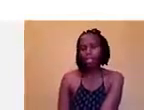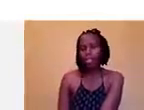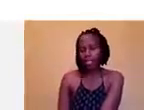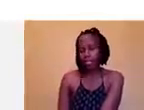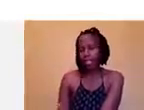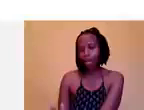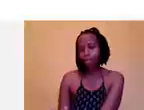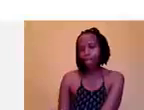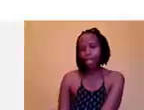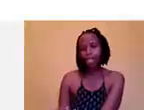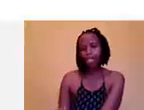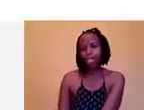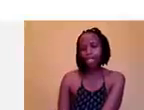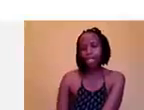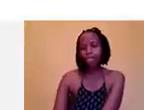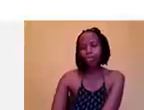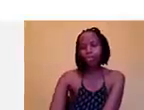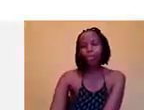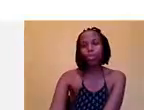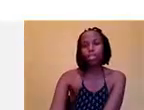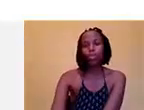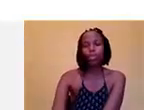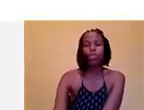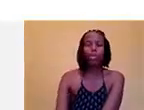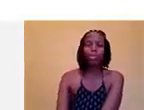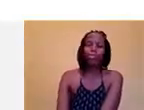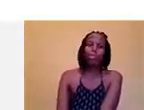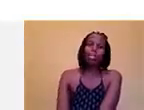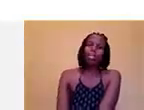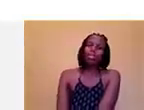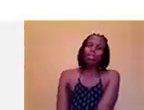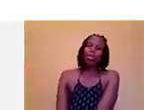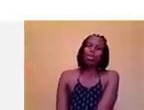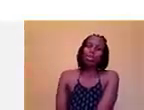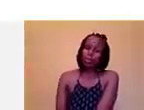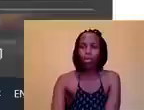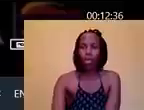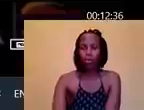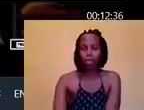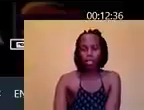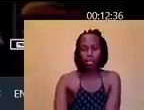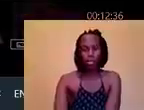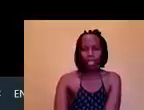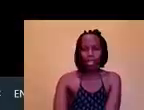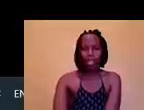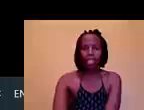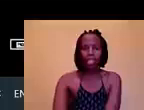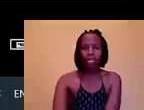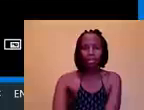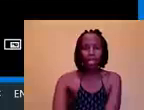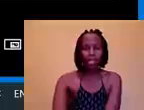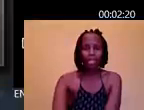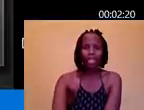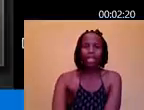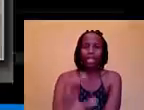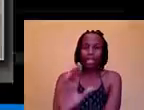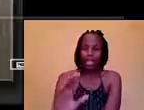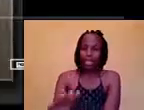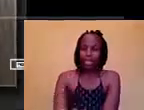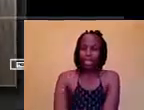MOOCs. Type there and tell us your thoughts about the MOOC. So more about submitting